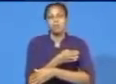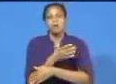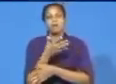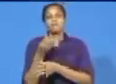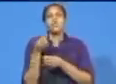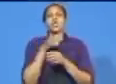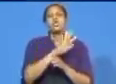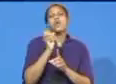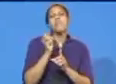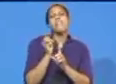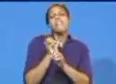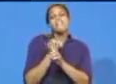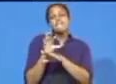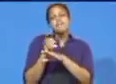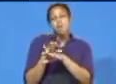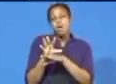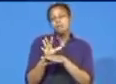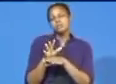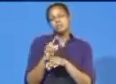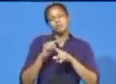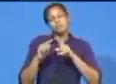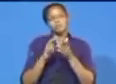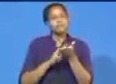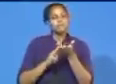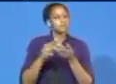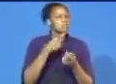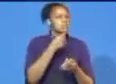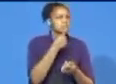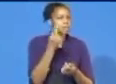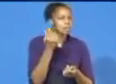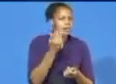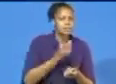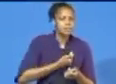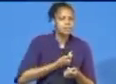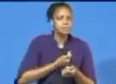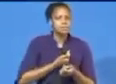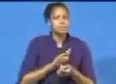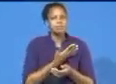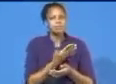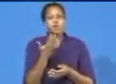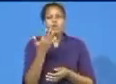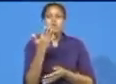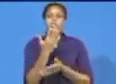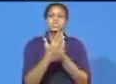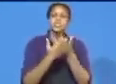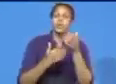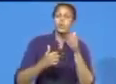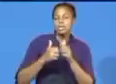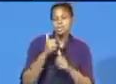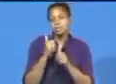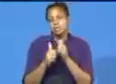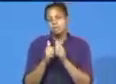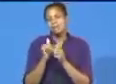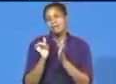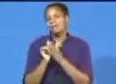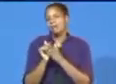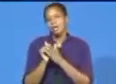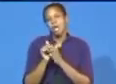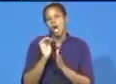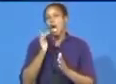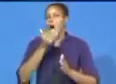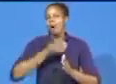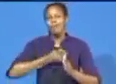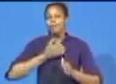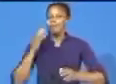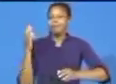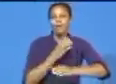your influence. But the text is saying to us that there are some issues that our greatness can't